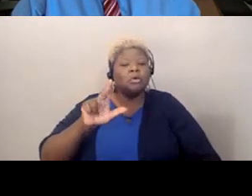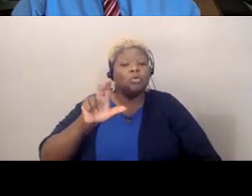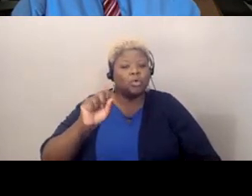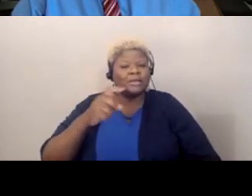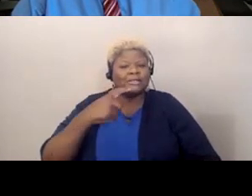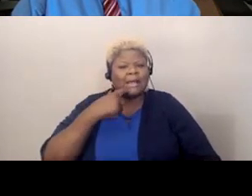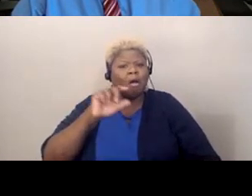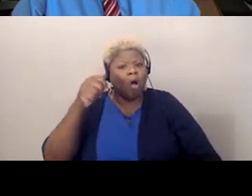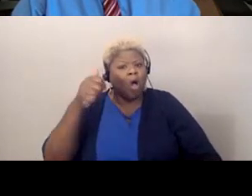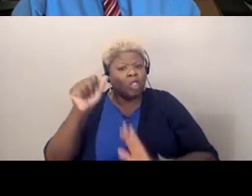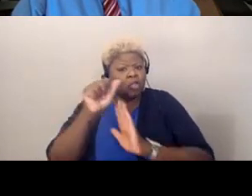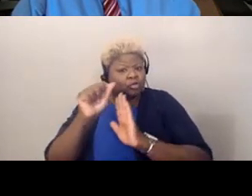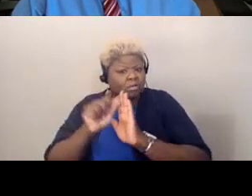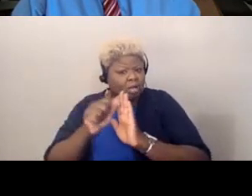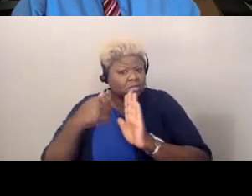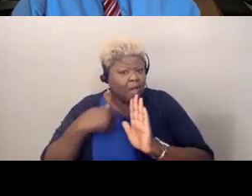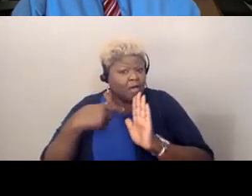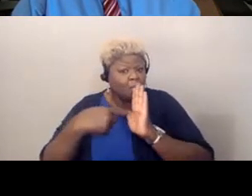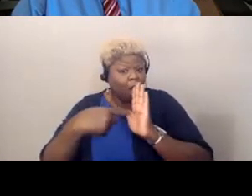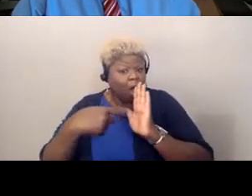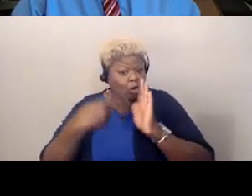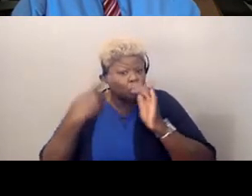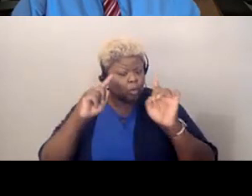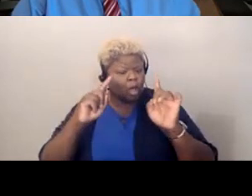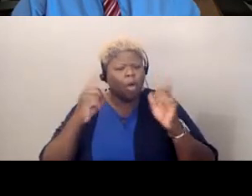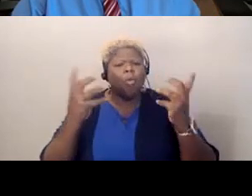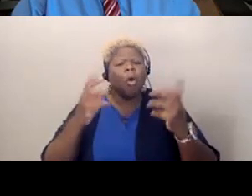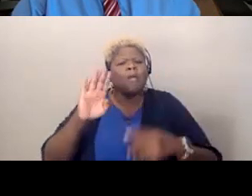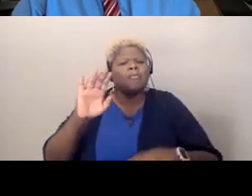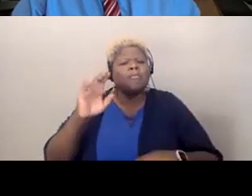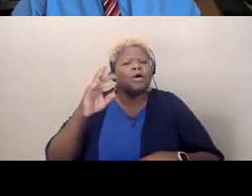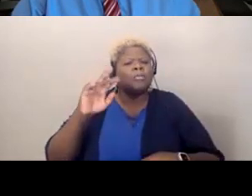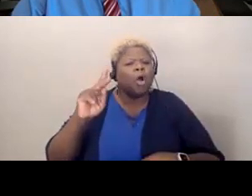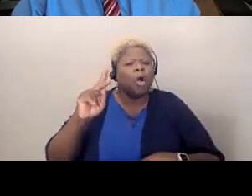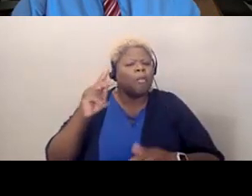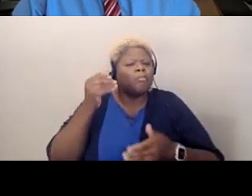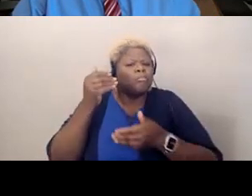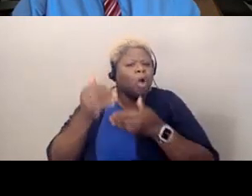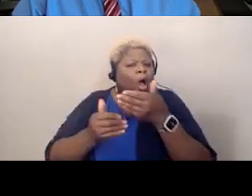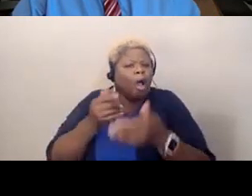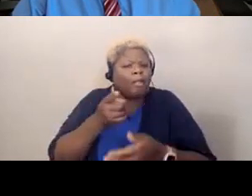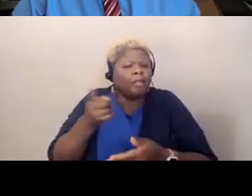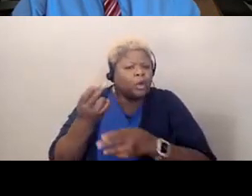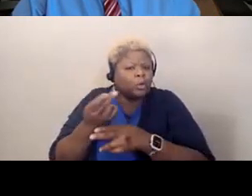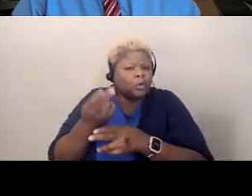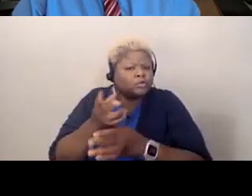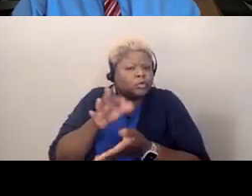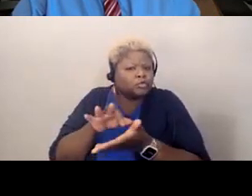other states have a model that works well? What benchmarks, processes that they use for tracking and